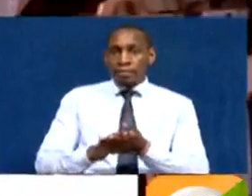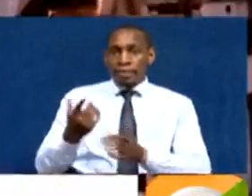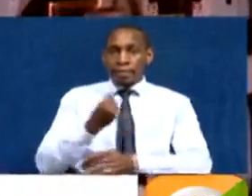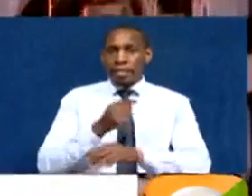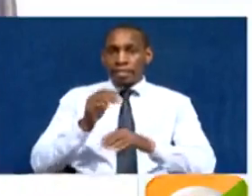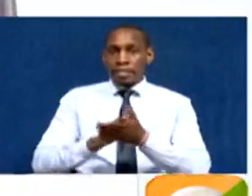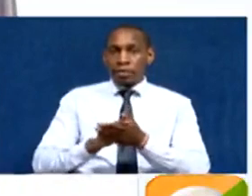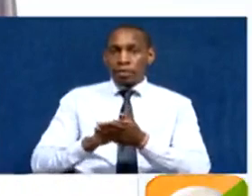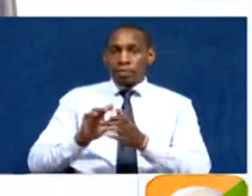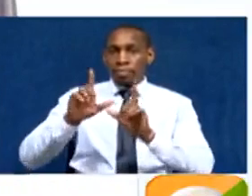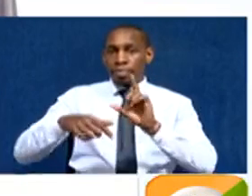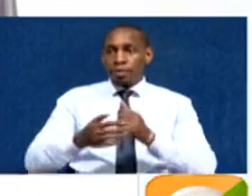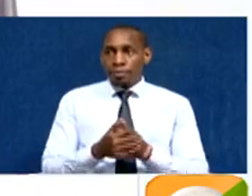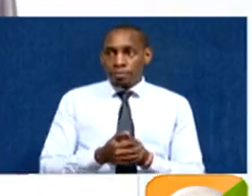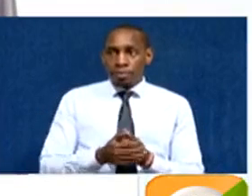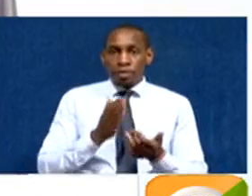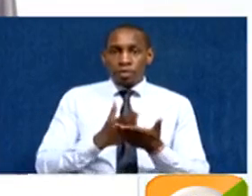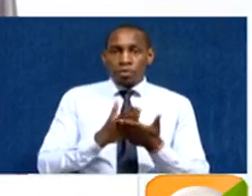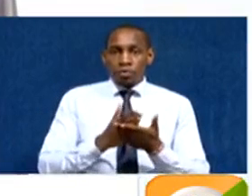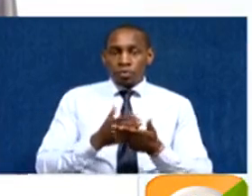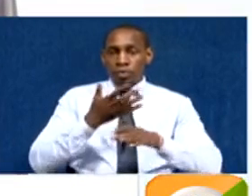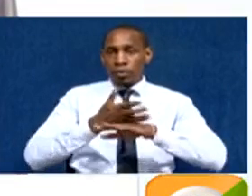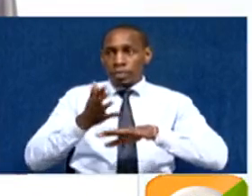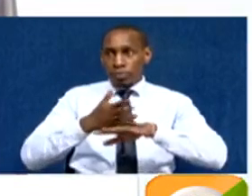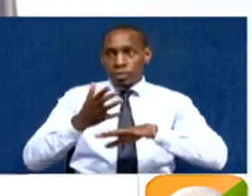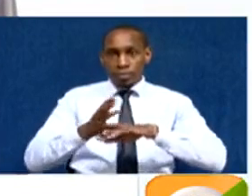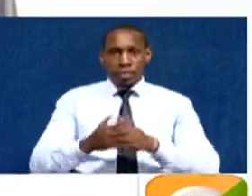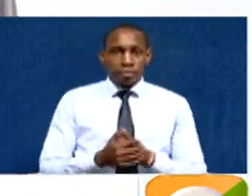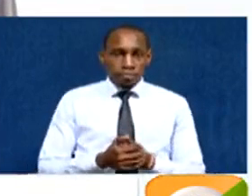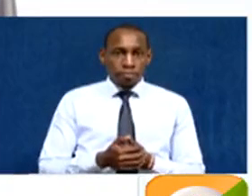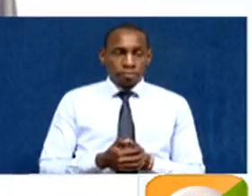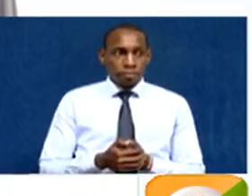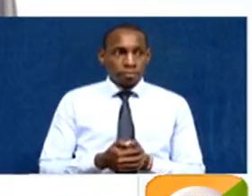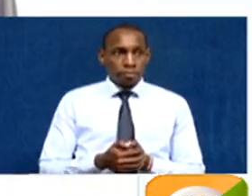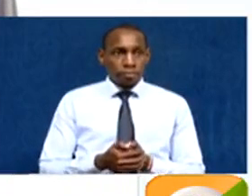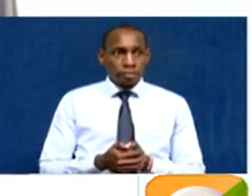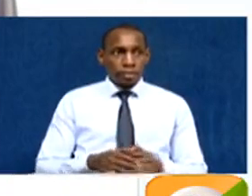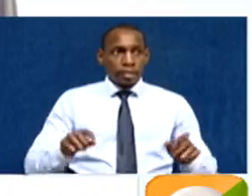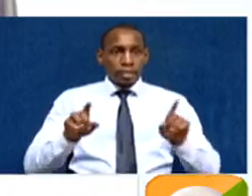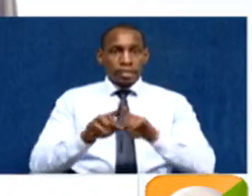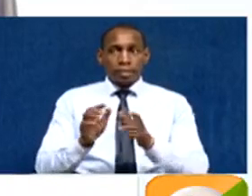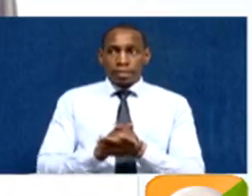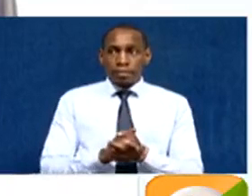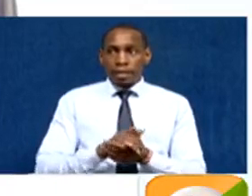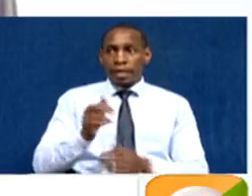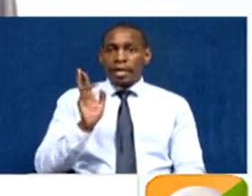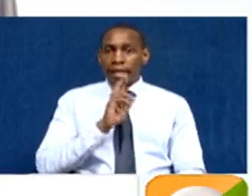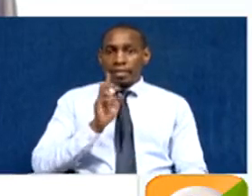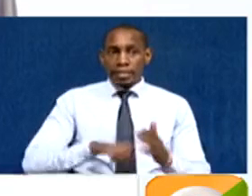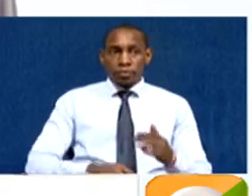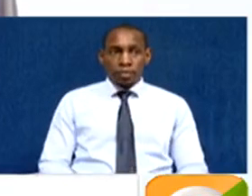low turnout, we have risk of a lot of wastages once the vials have been opened. We also have then the other risk